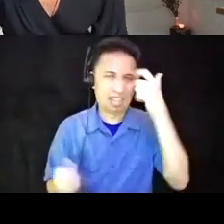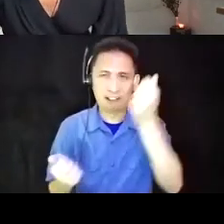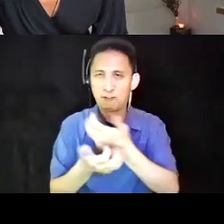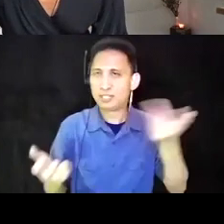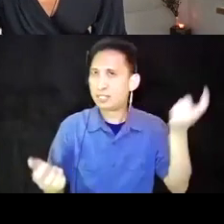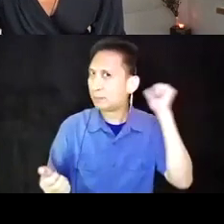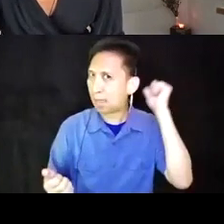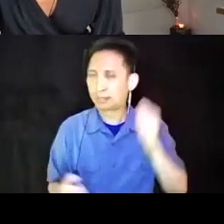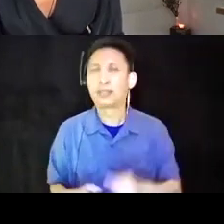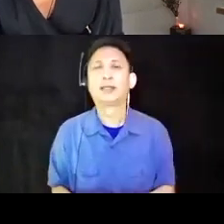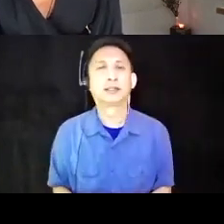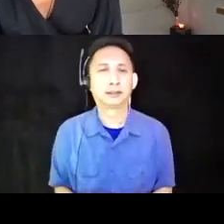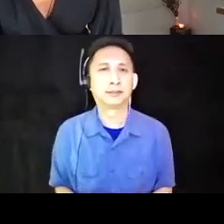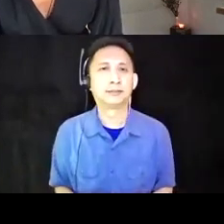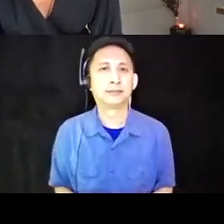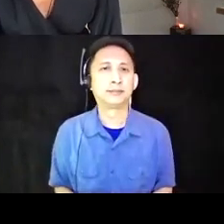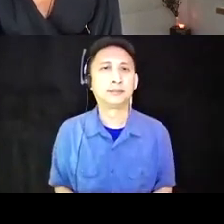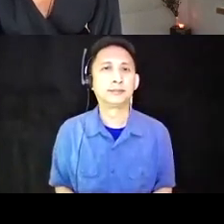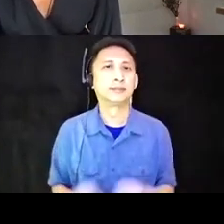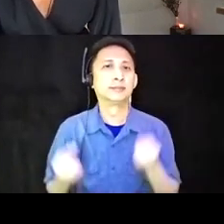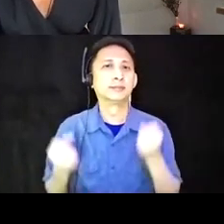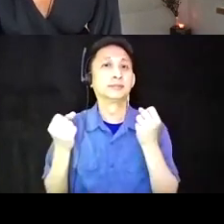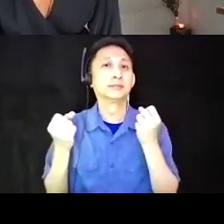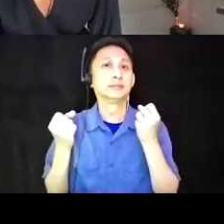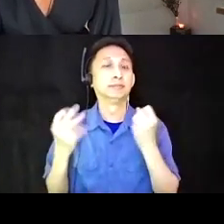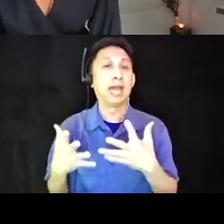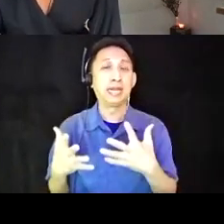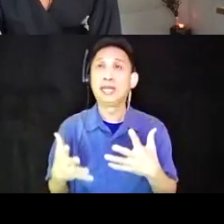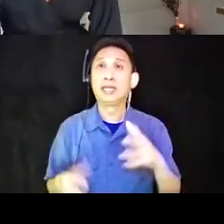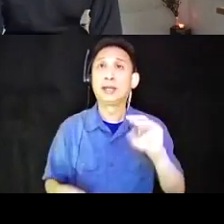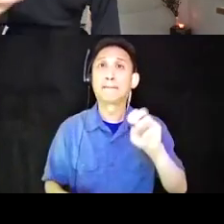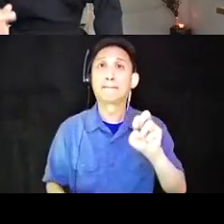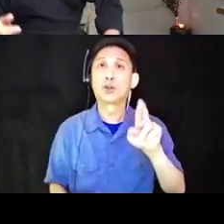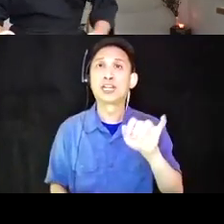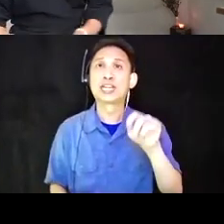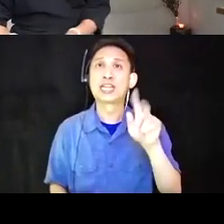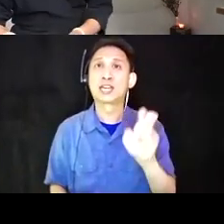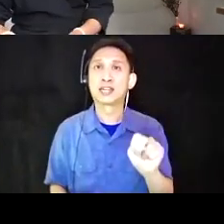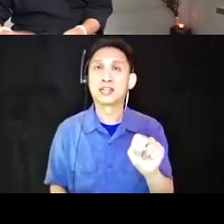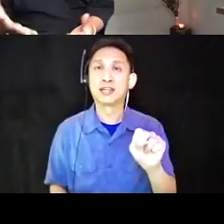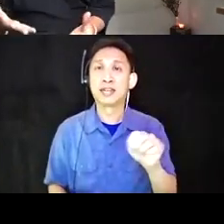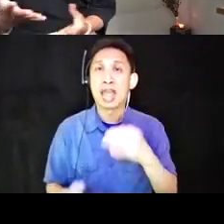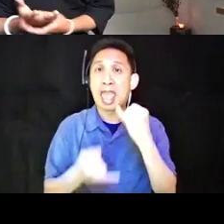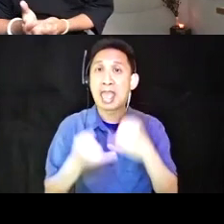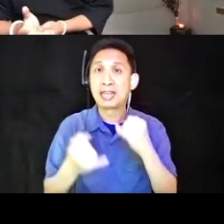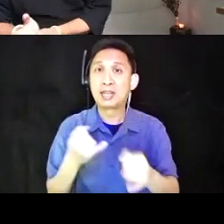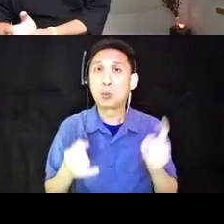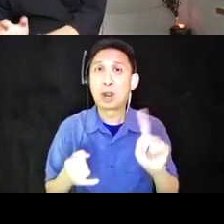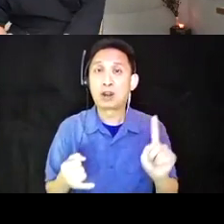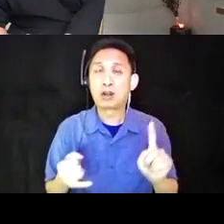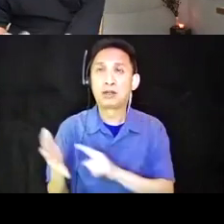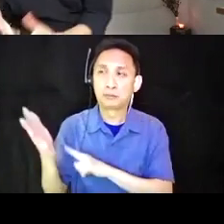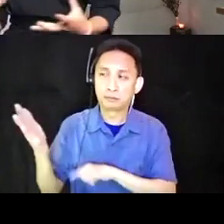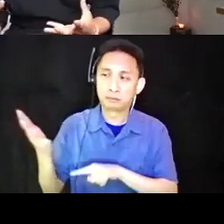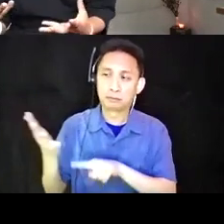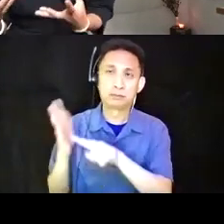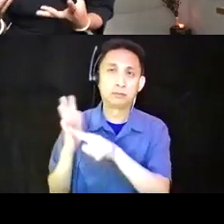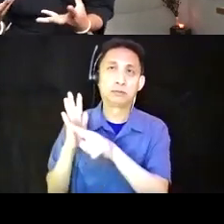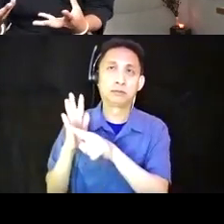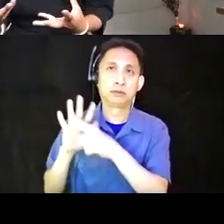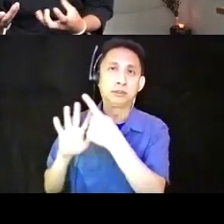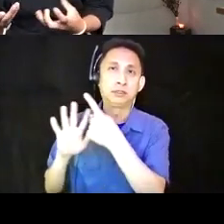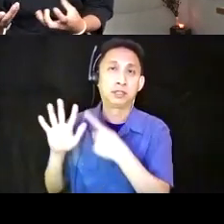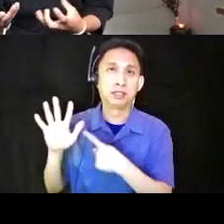can see many of the meridians end in the fingers. So you probably noticed, as we did